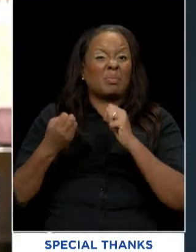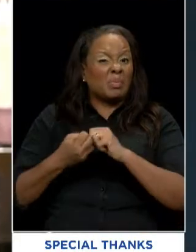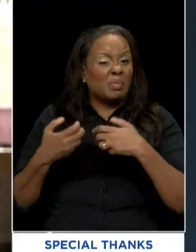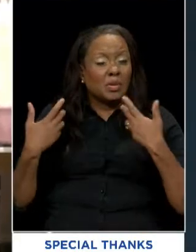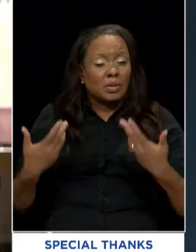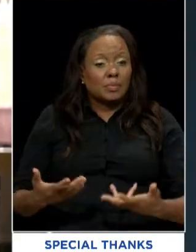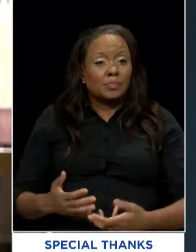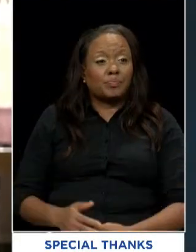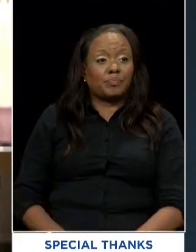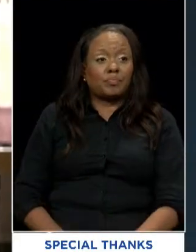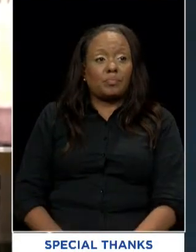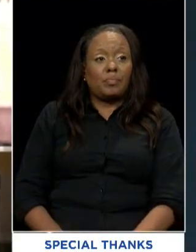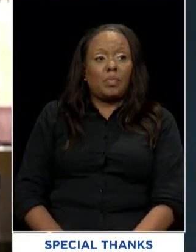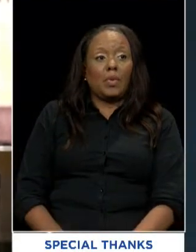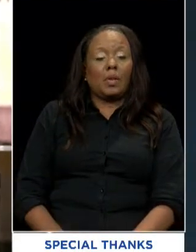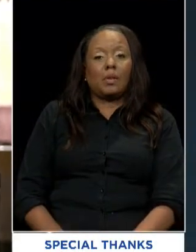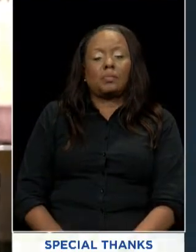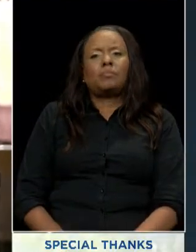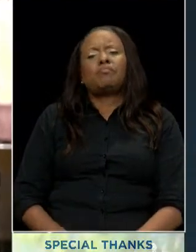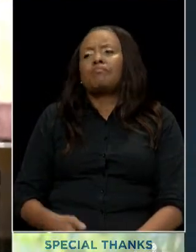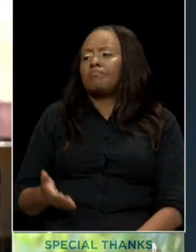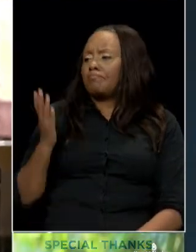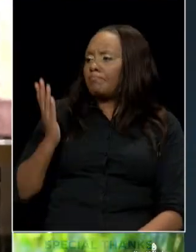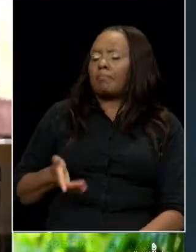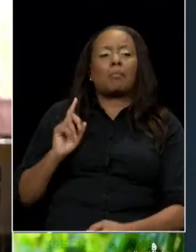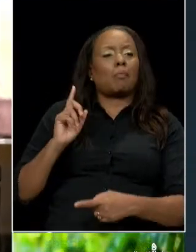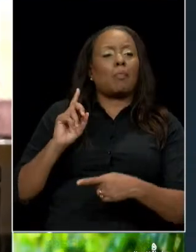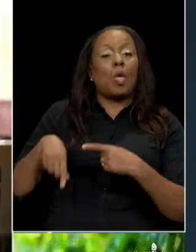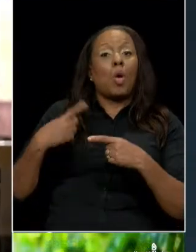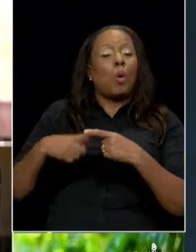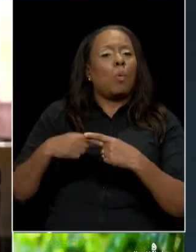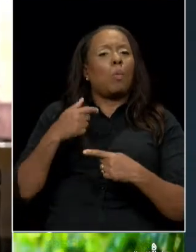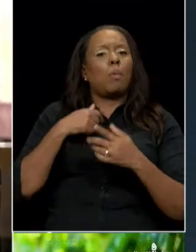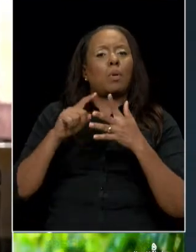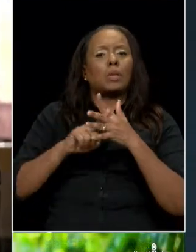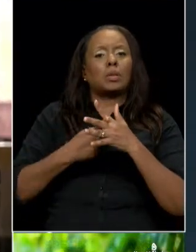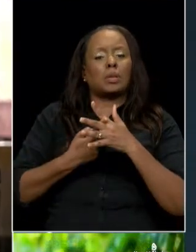once I started taking insulin, the